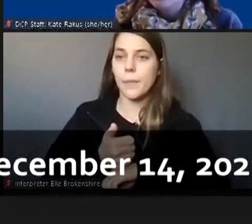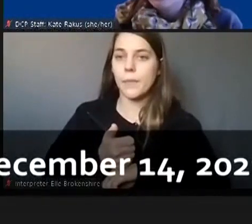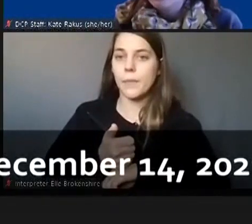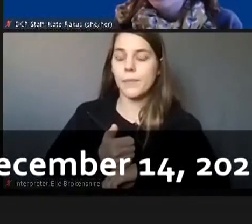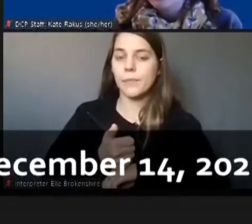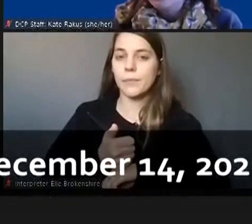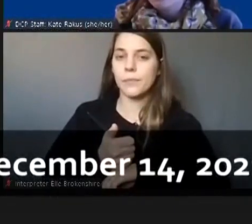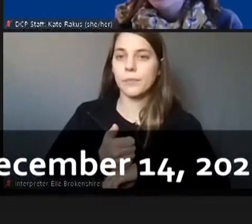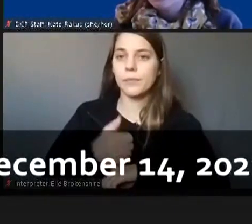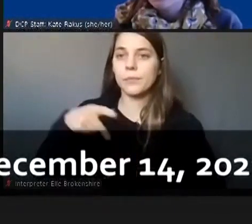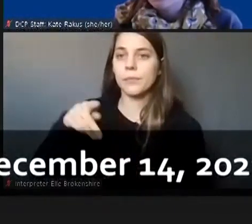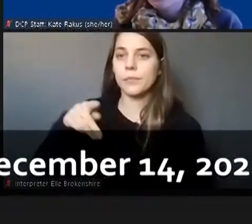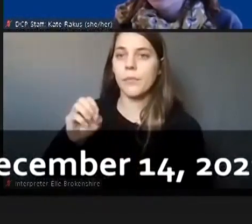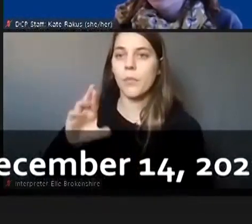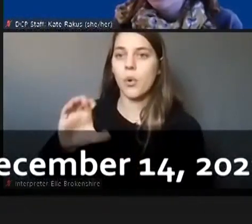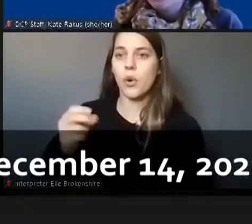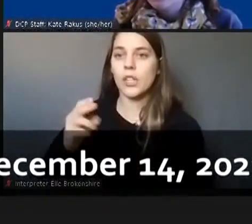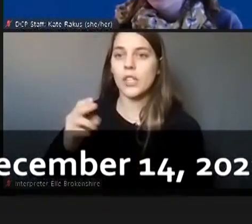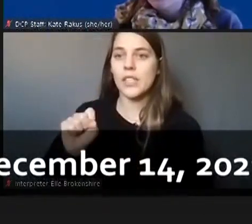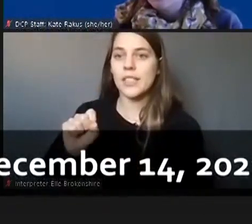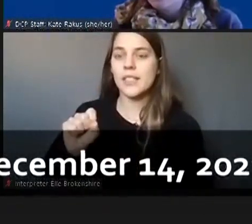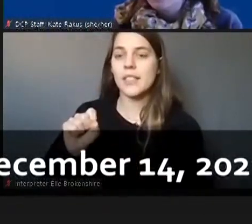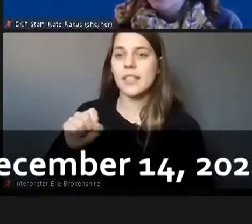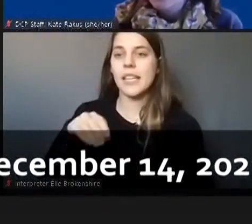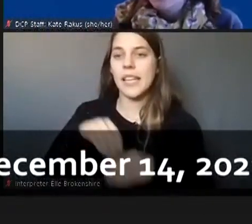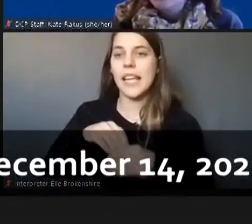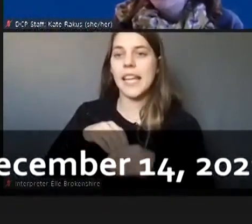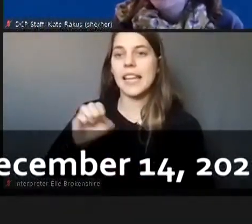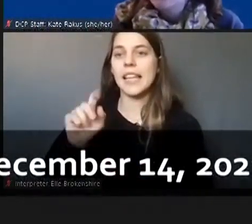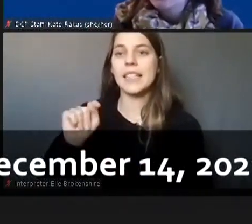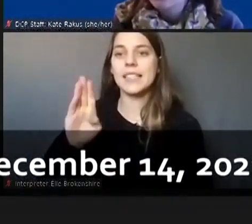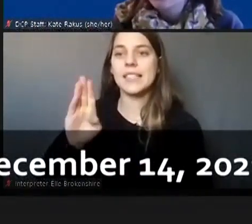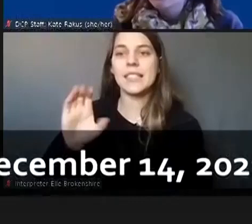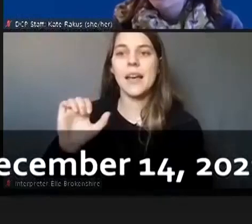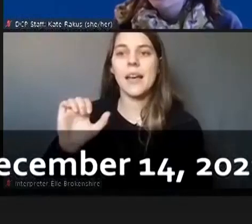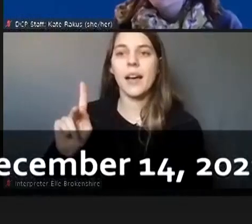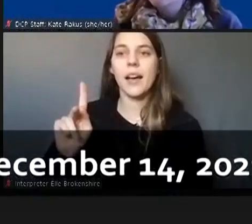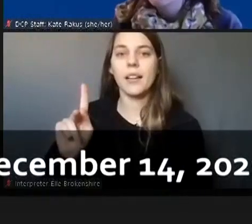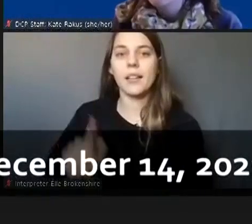porches and decks within the setbacks. So next slide.